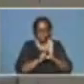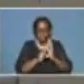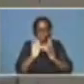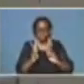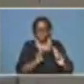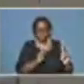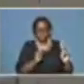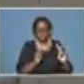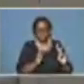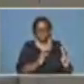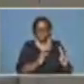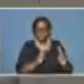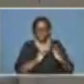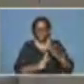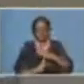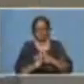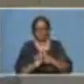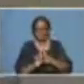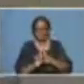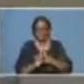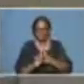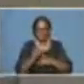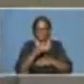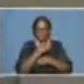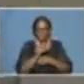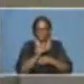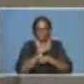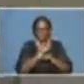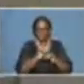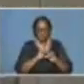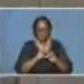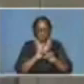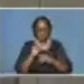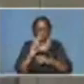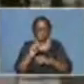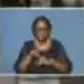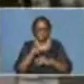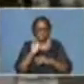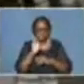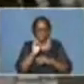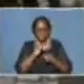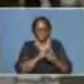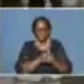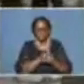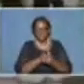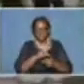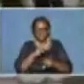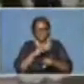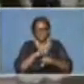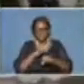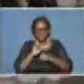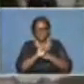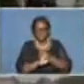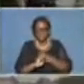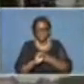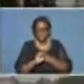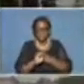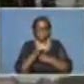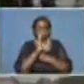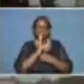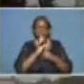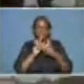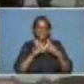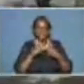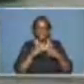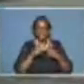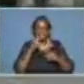Preparedness Program, and Urban Renewal 2.0. The National Security Minister also touched on addressing the